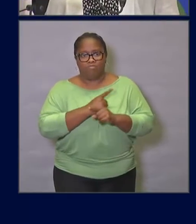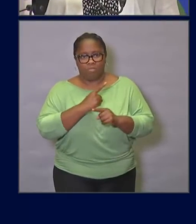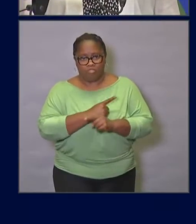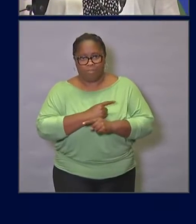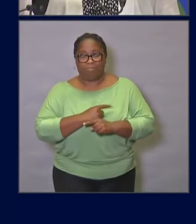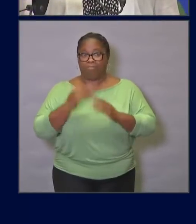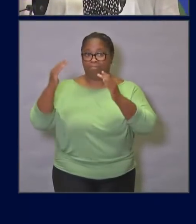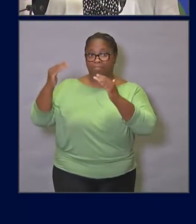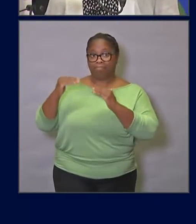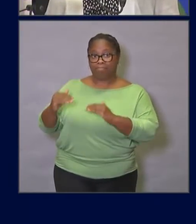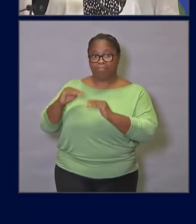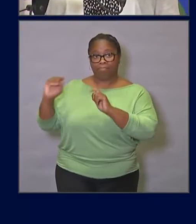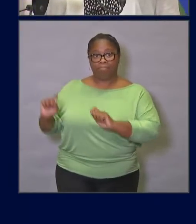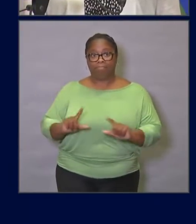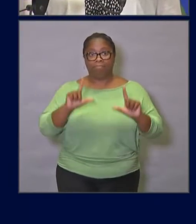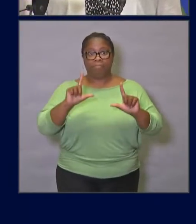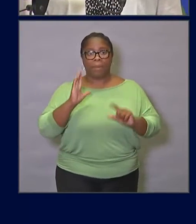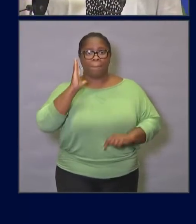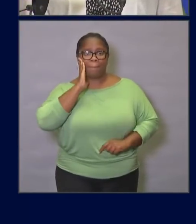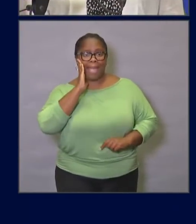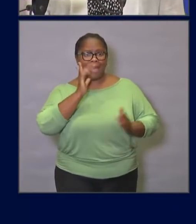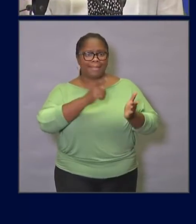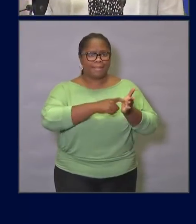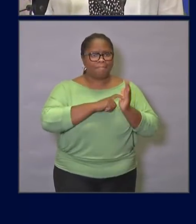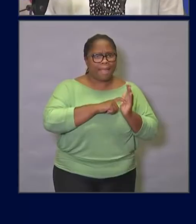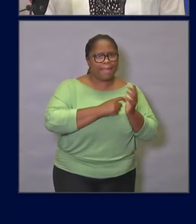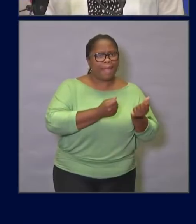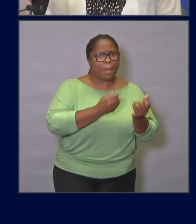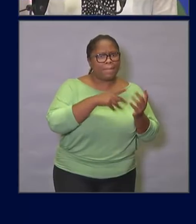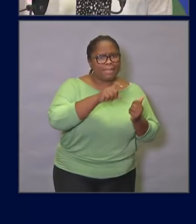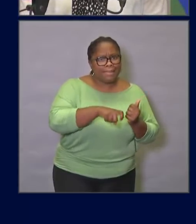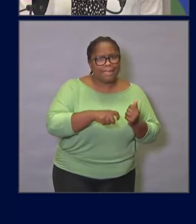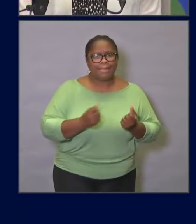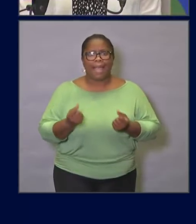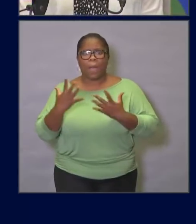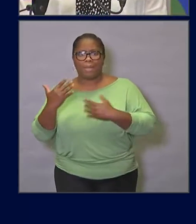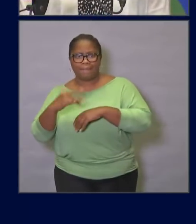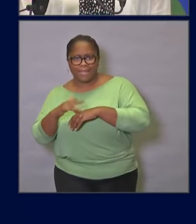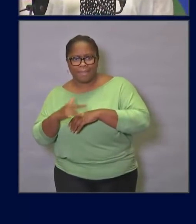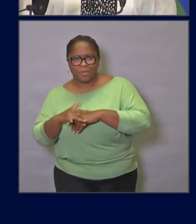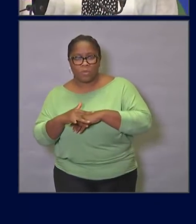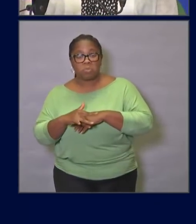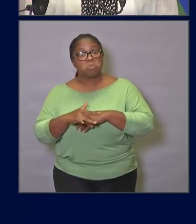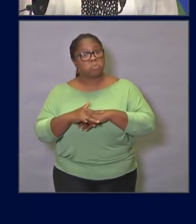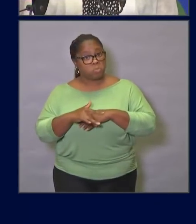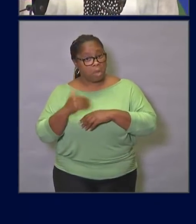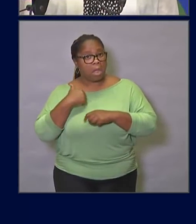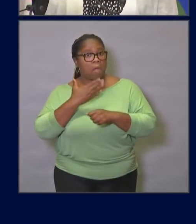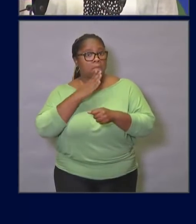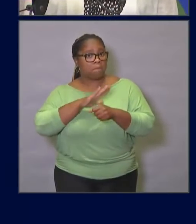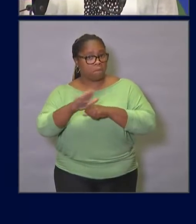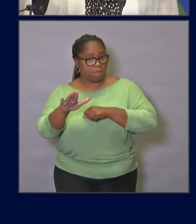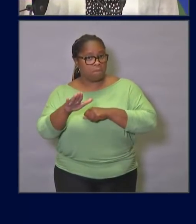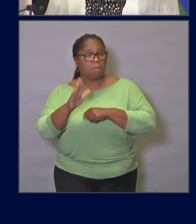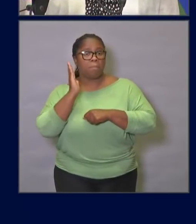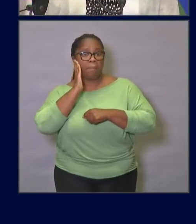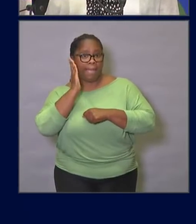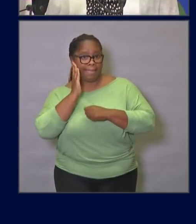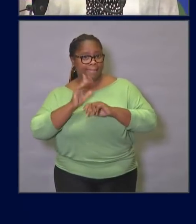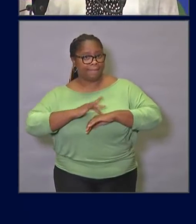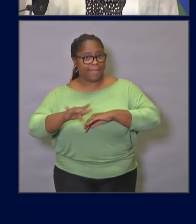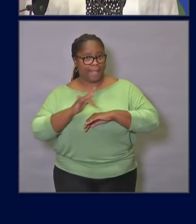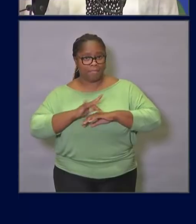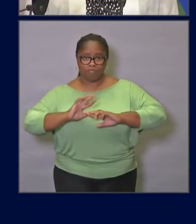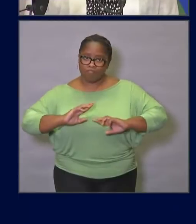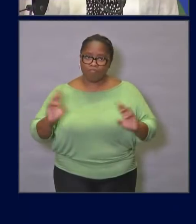next slide, which looks at bed demand and bed availability, you'll see that we have sufficient capacity over the next 4 weeks to come in terms